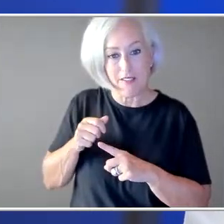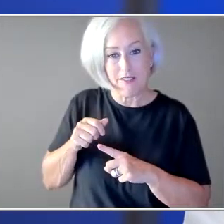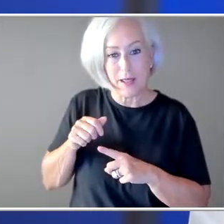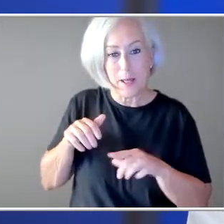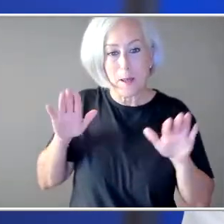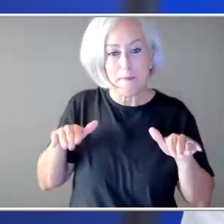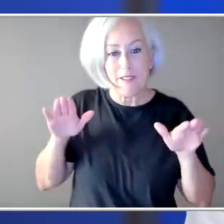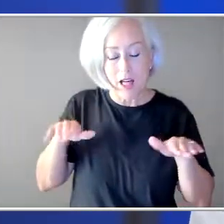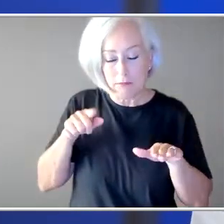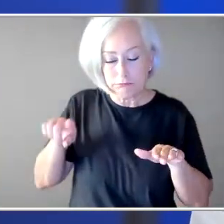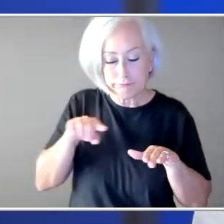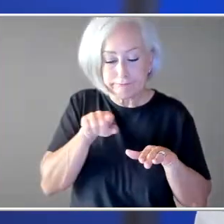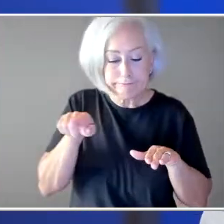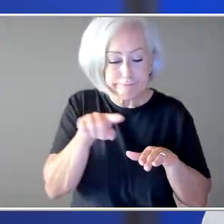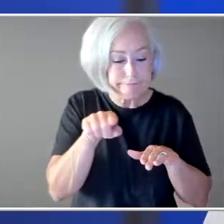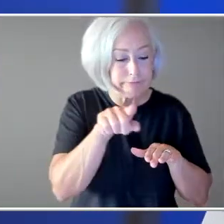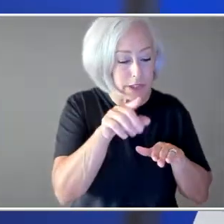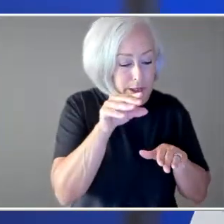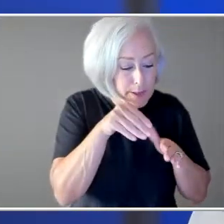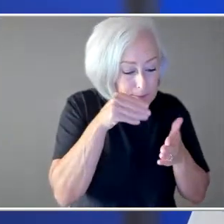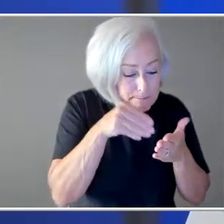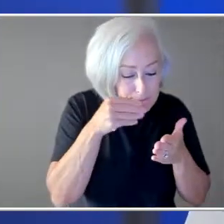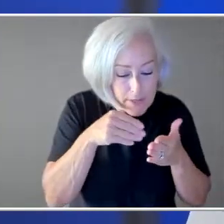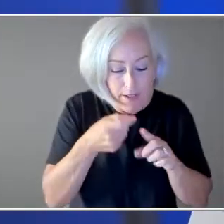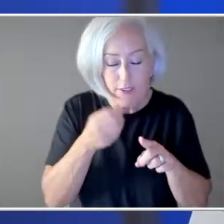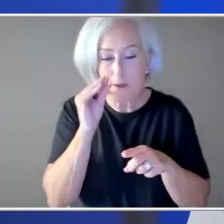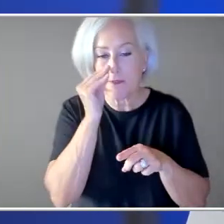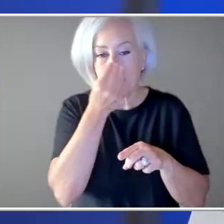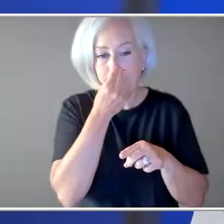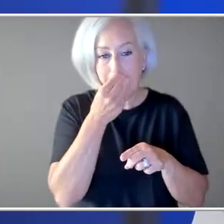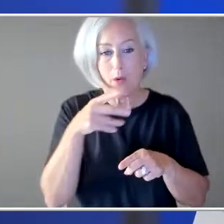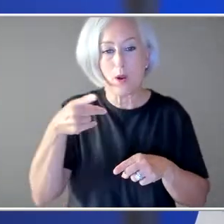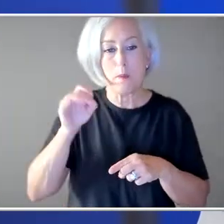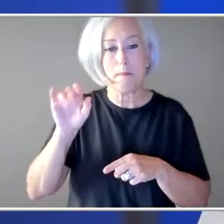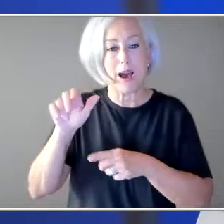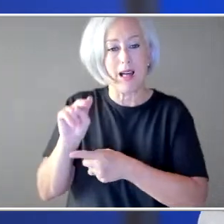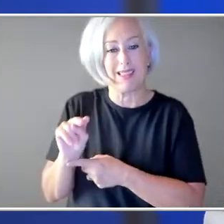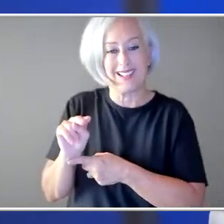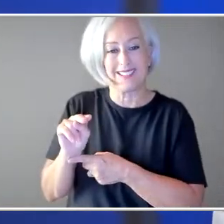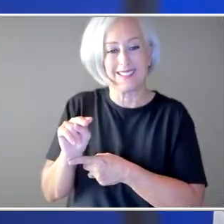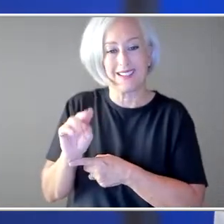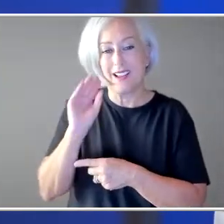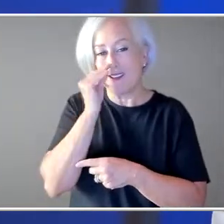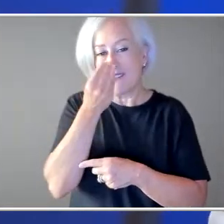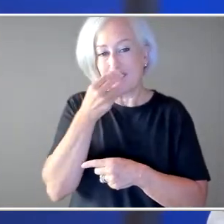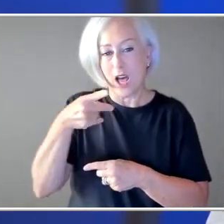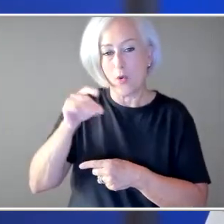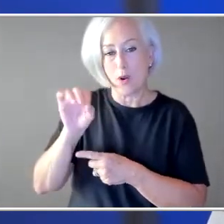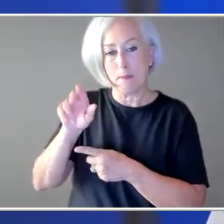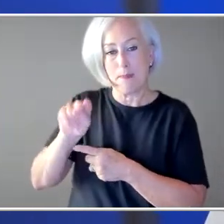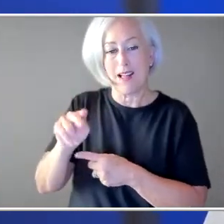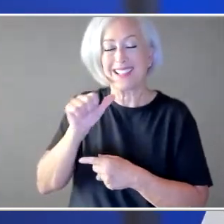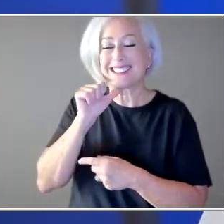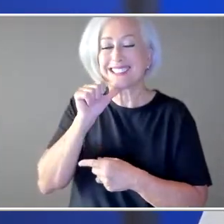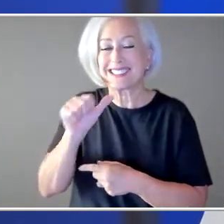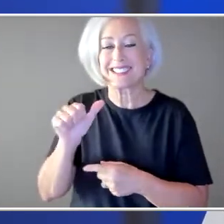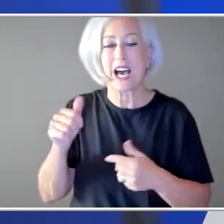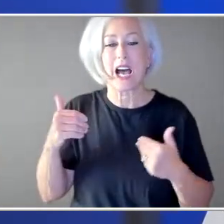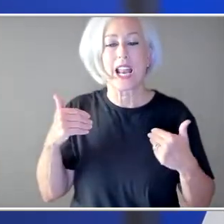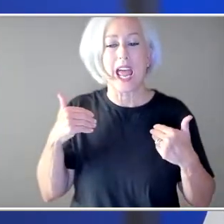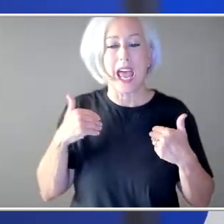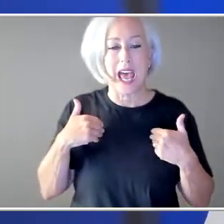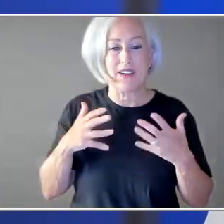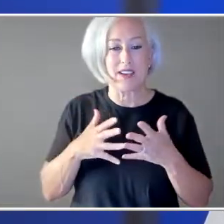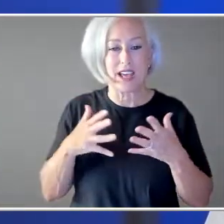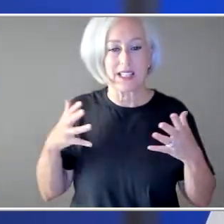basically feed off of flower pollen. Flower pollen typically does not have as much weed